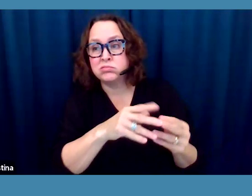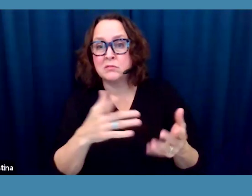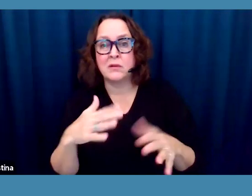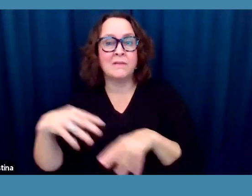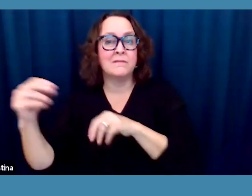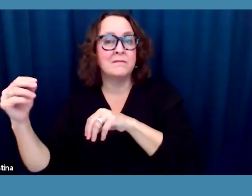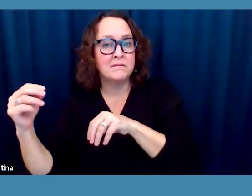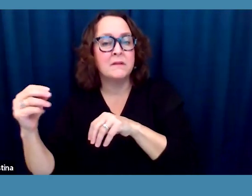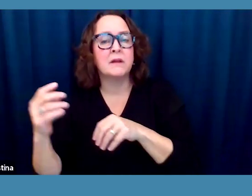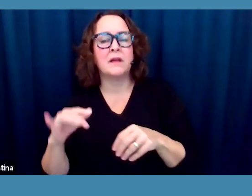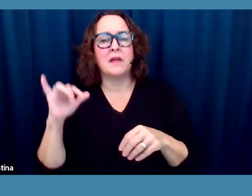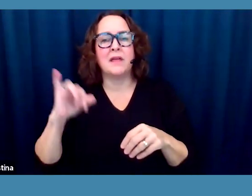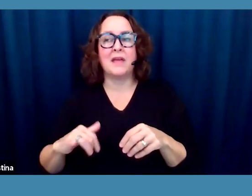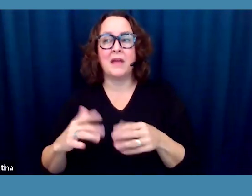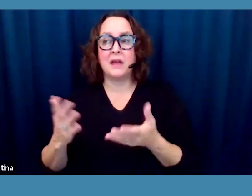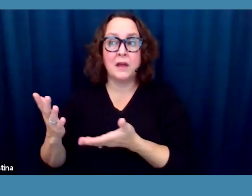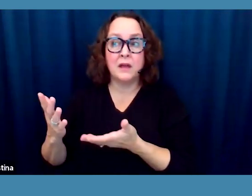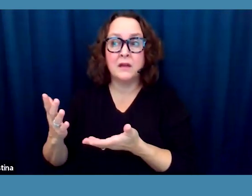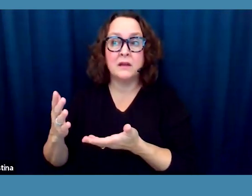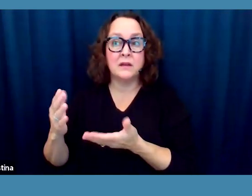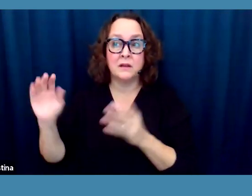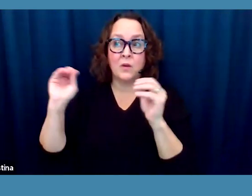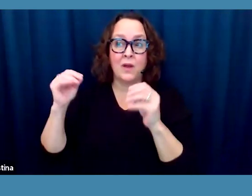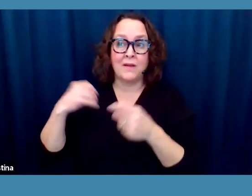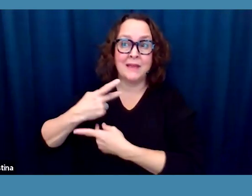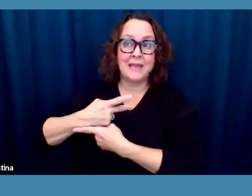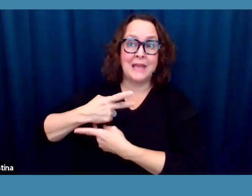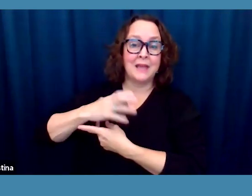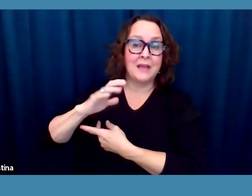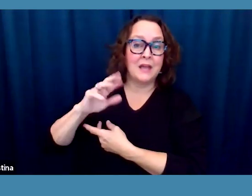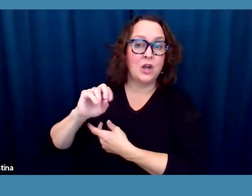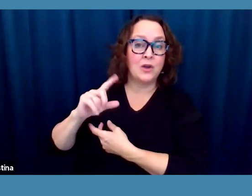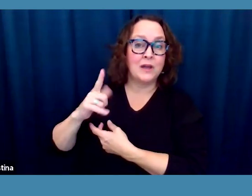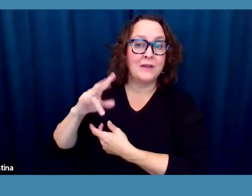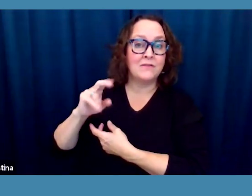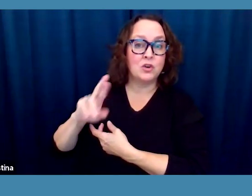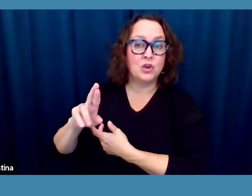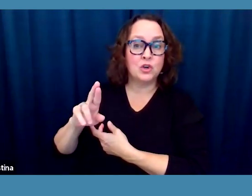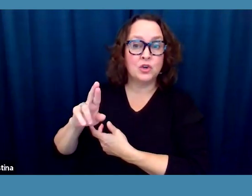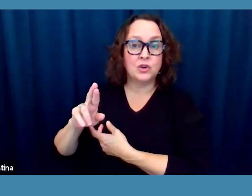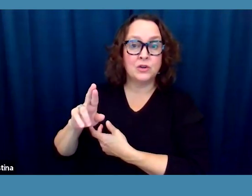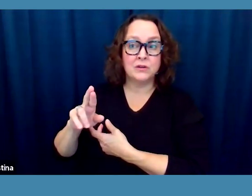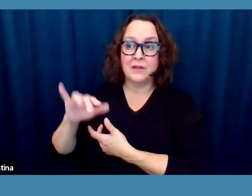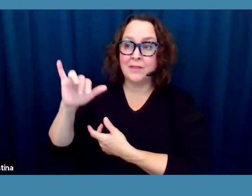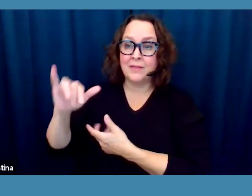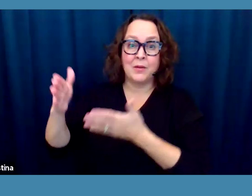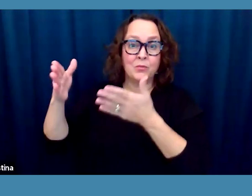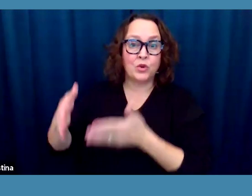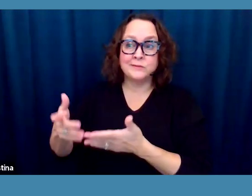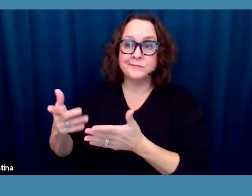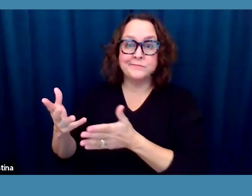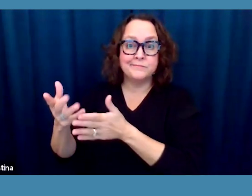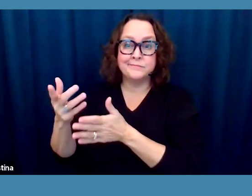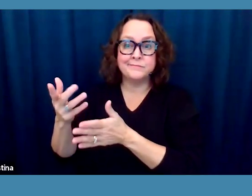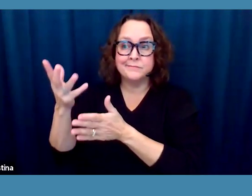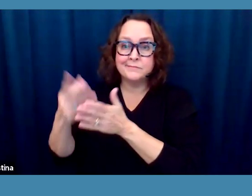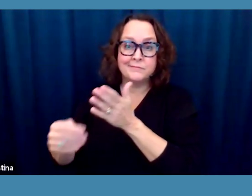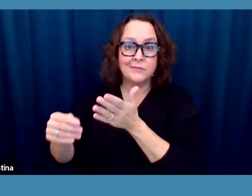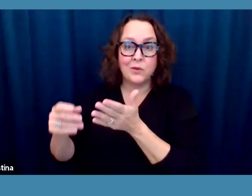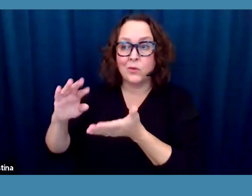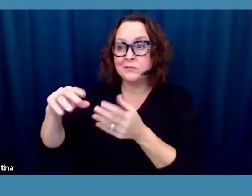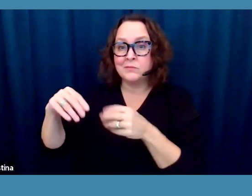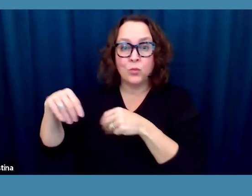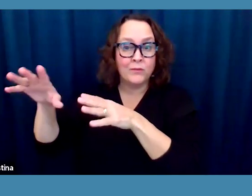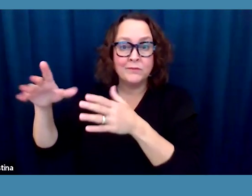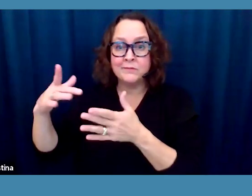whatever. So if you had a spouse or caregiver who was assisting you and you've lost that person for whatever reason, that can constitute